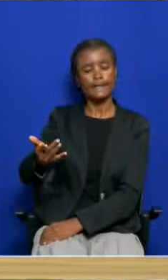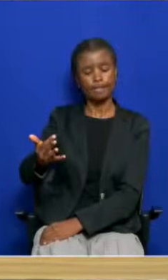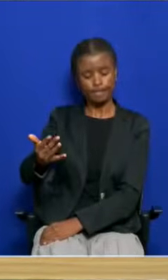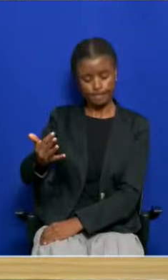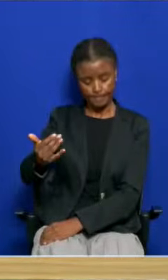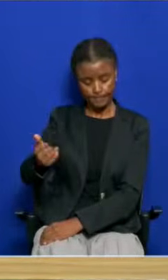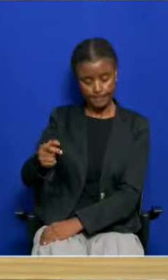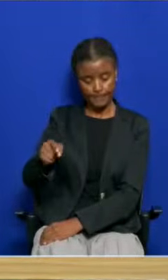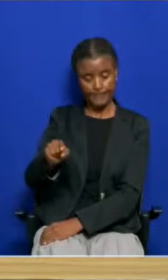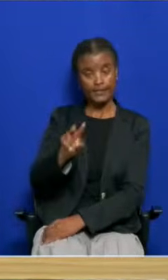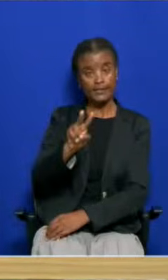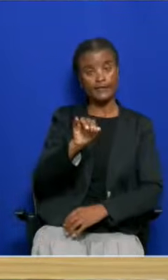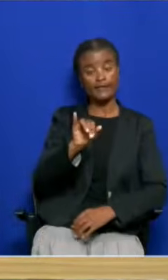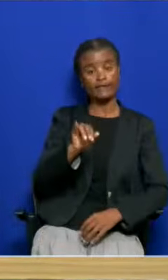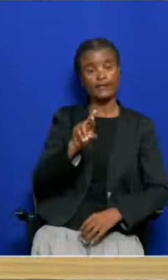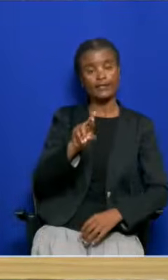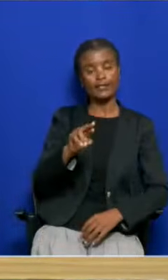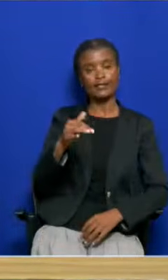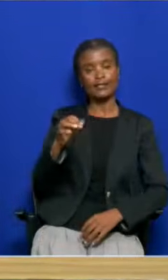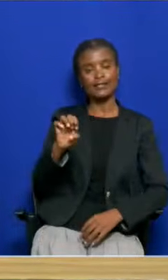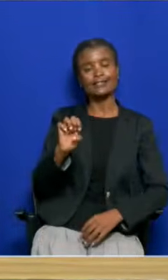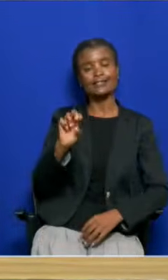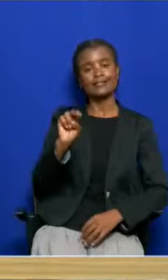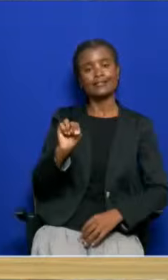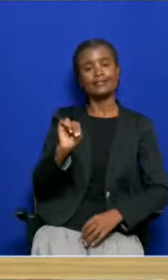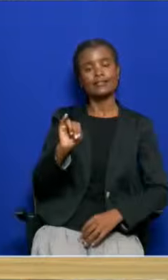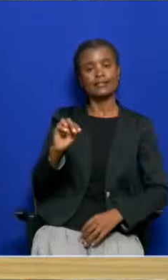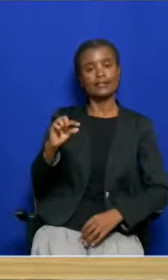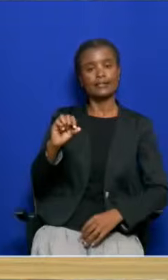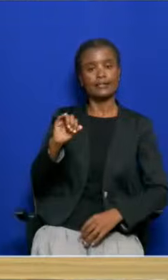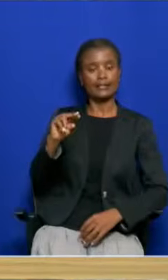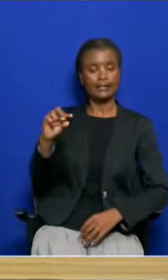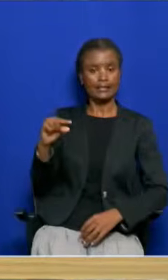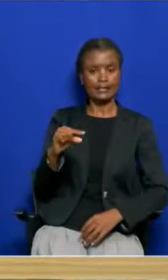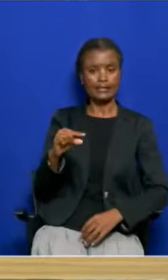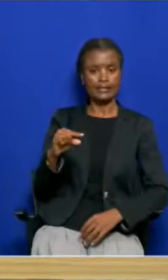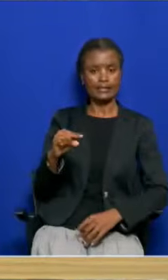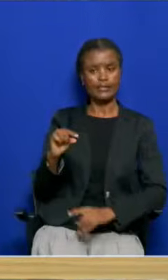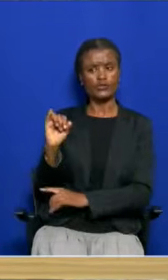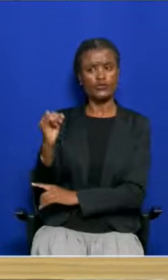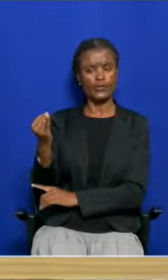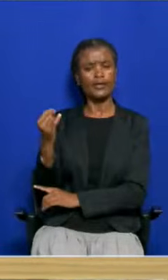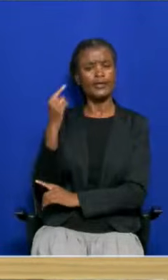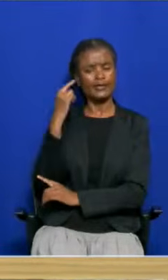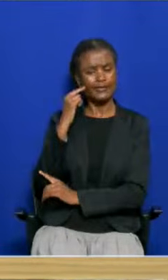Vereeniging or Johannesburg, yeah. I think it's Vereeniging, yeah.